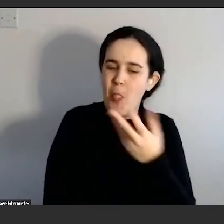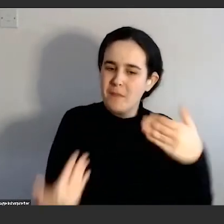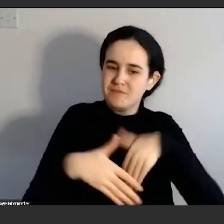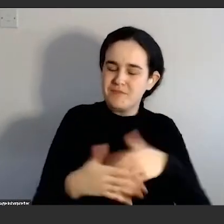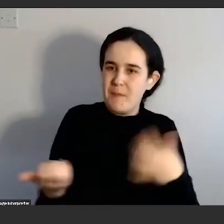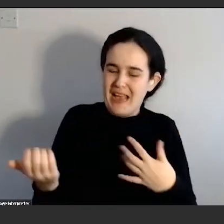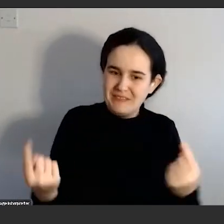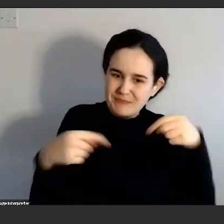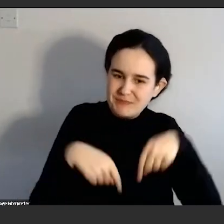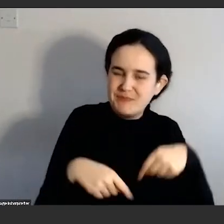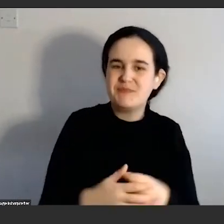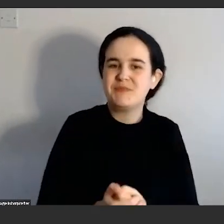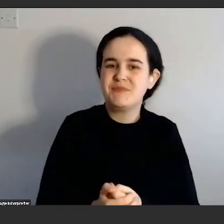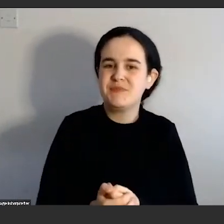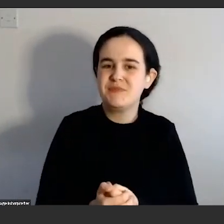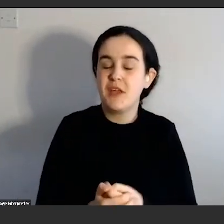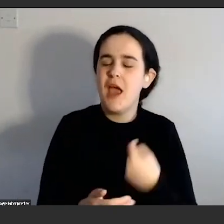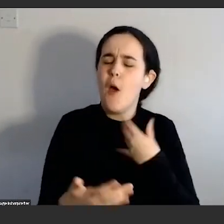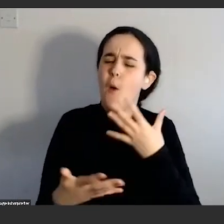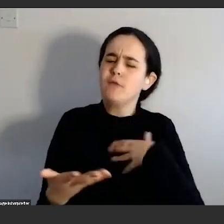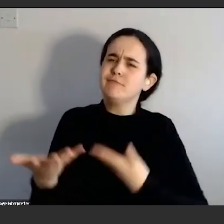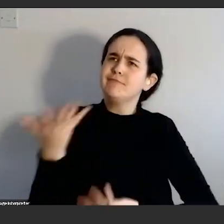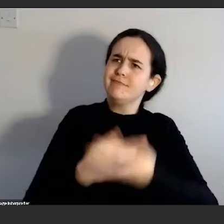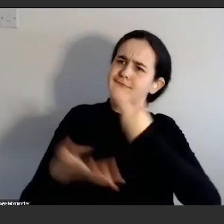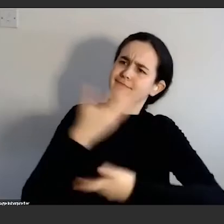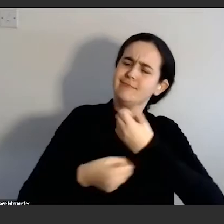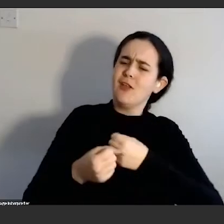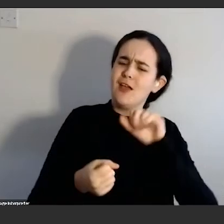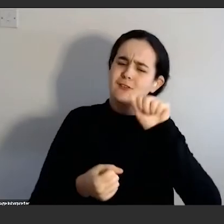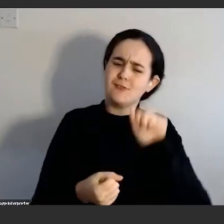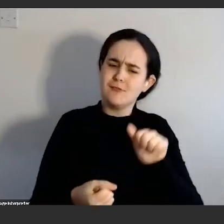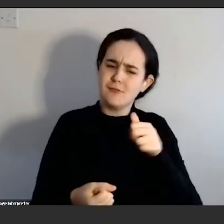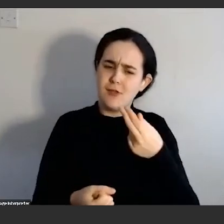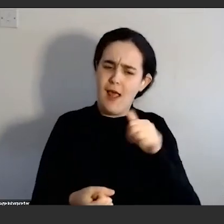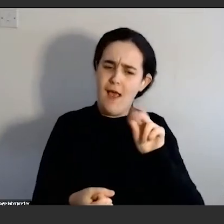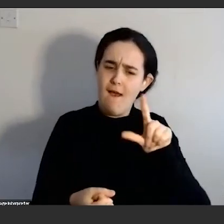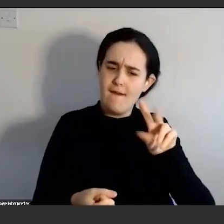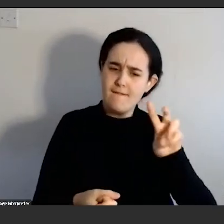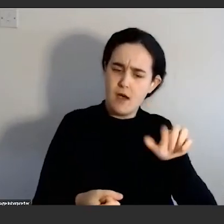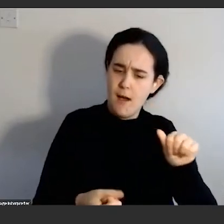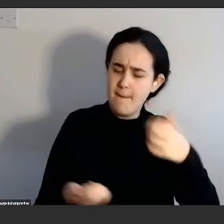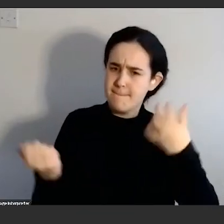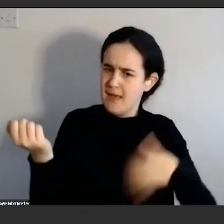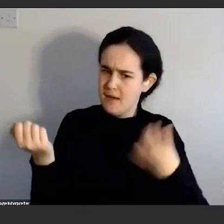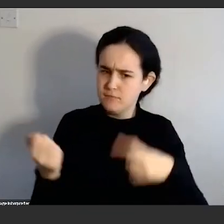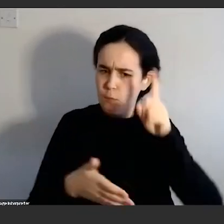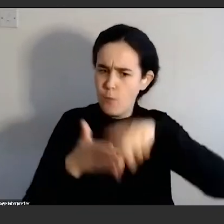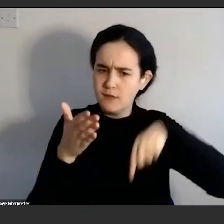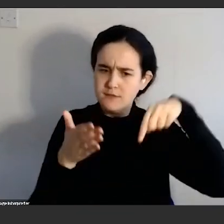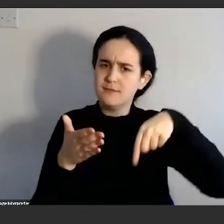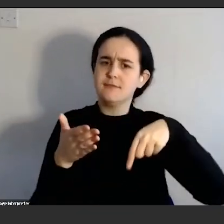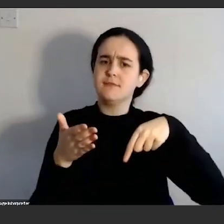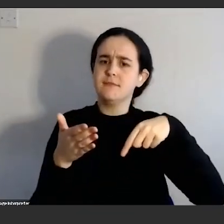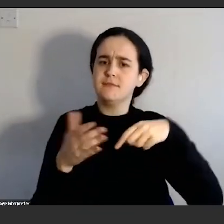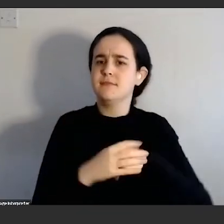and who's in it and your mission. Now, often with bands, they just want to play music, they play whatever they want